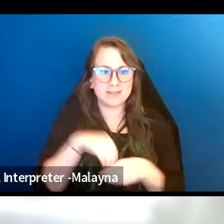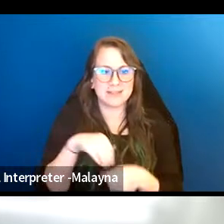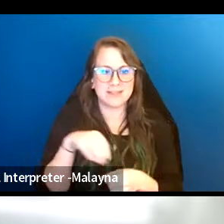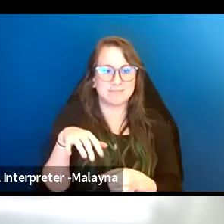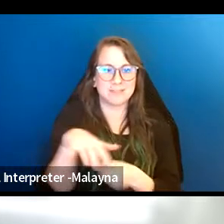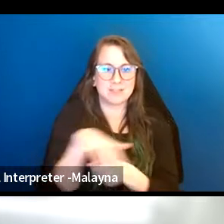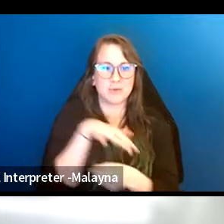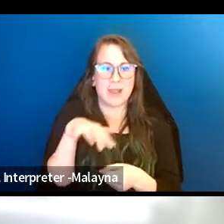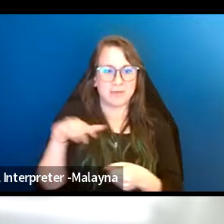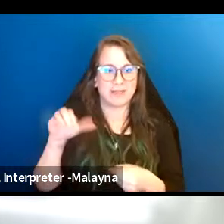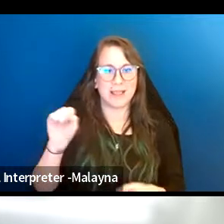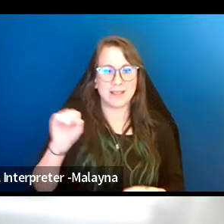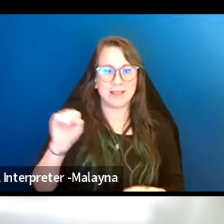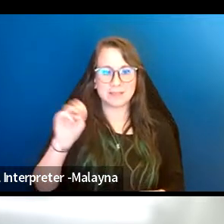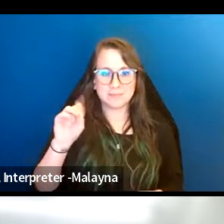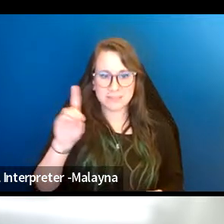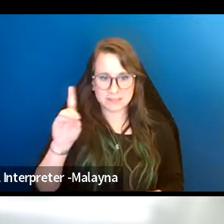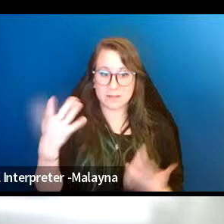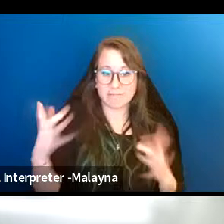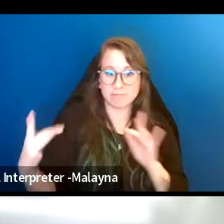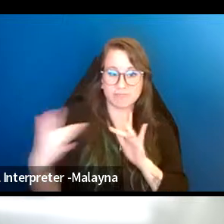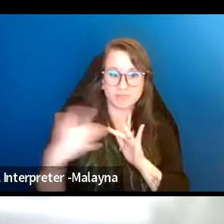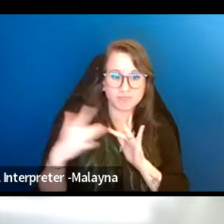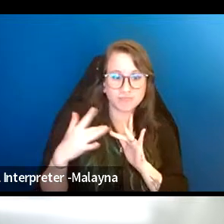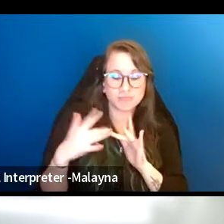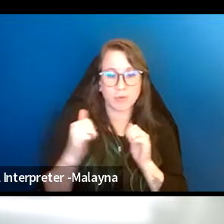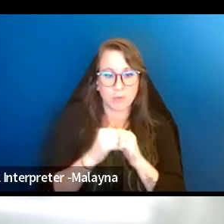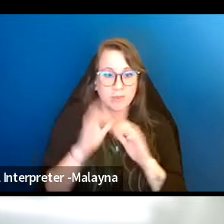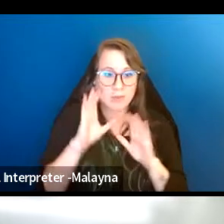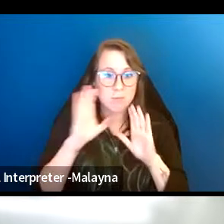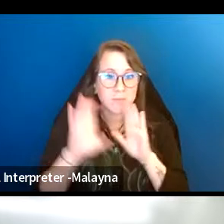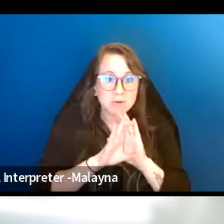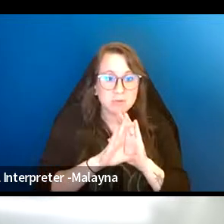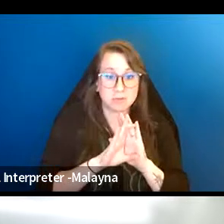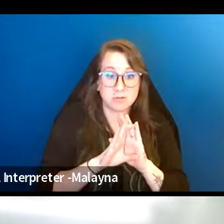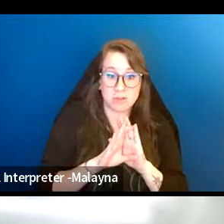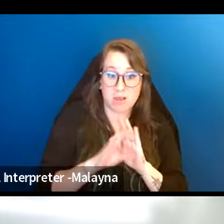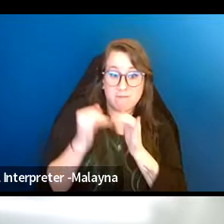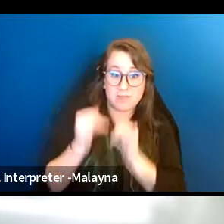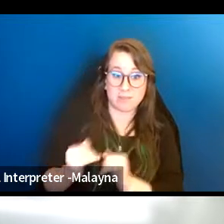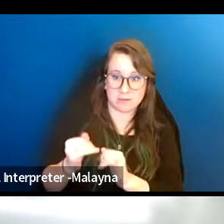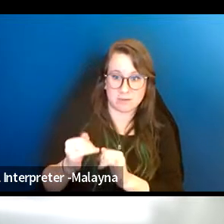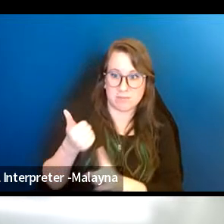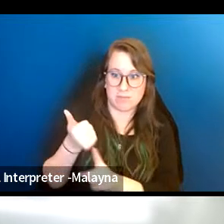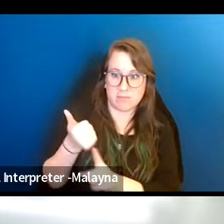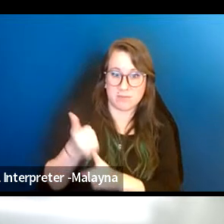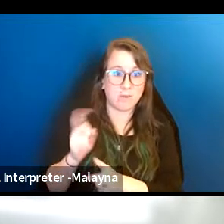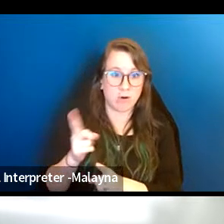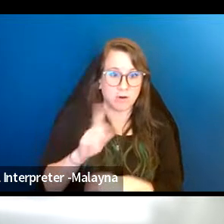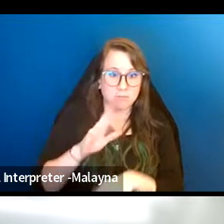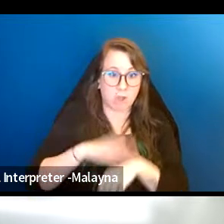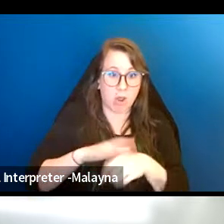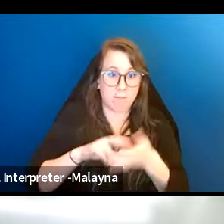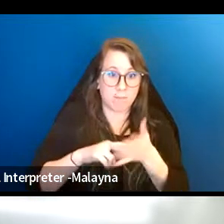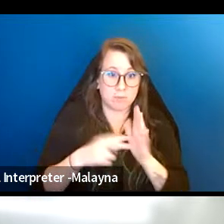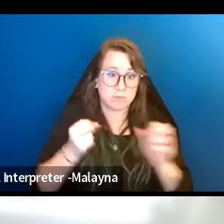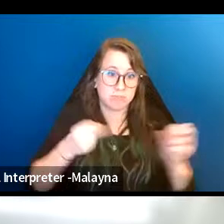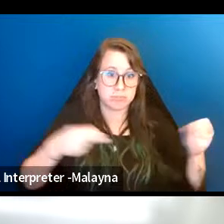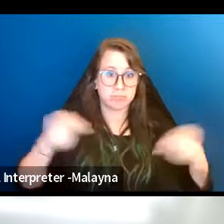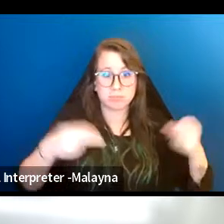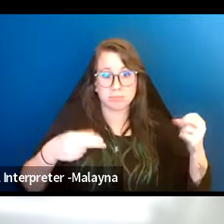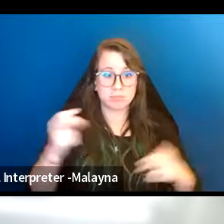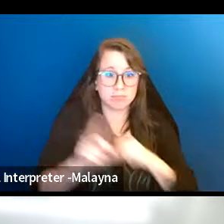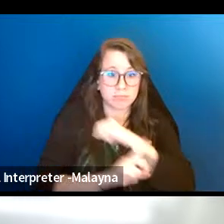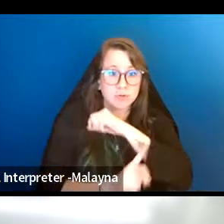surrounding SMDs have reached out to me with photos of individuals that are deliberately throwing trash. So we want to